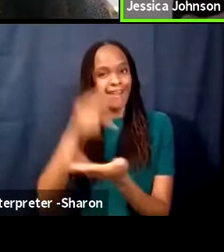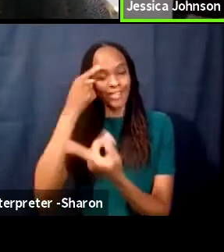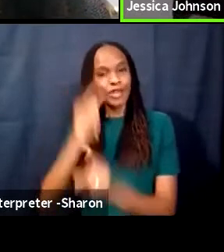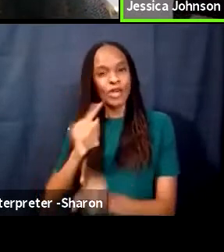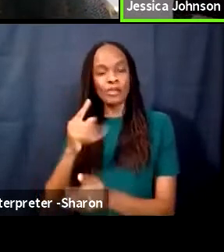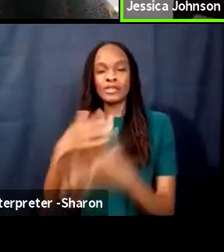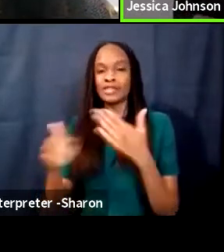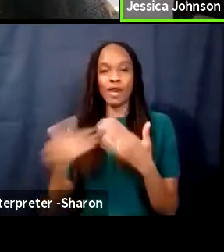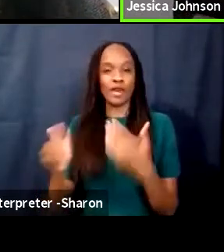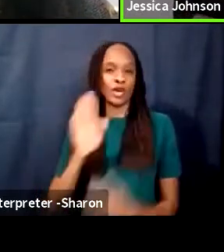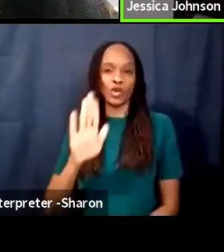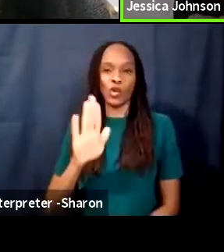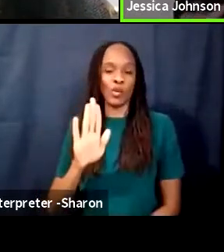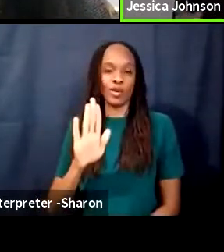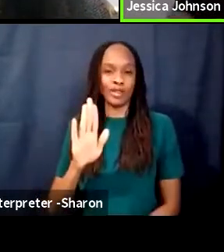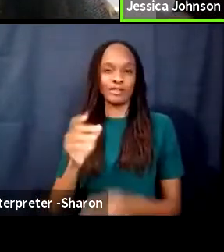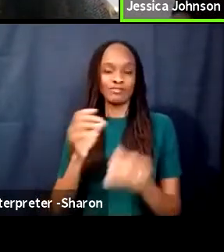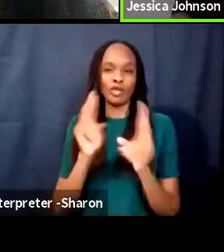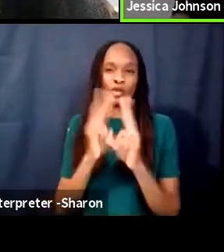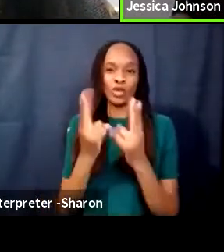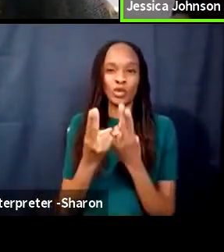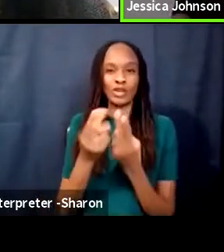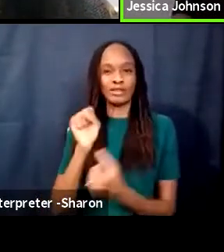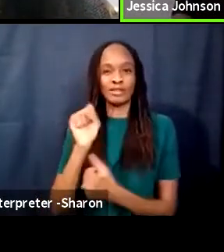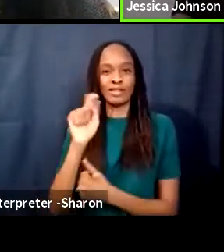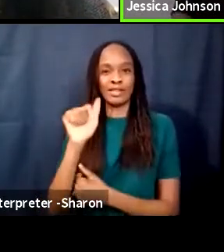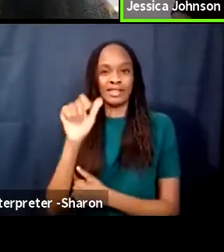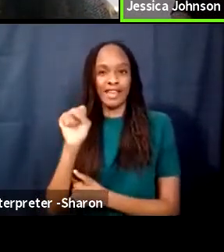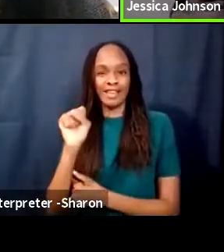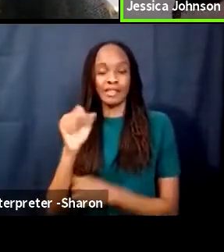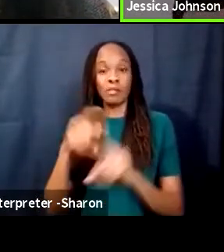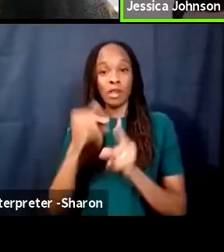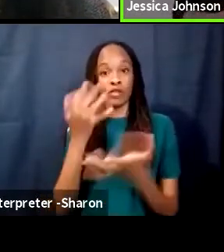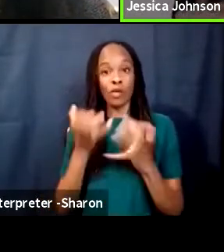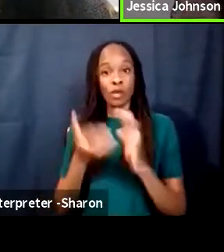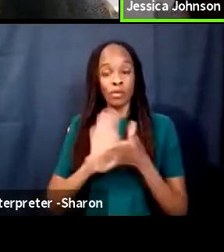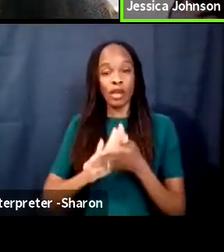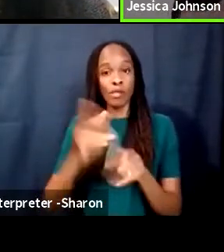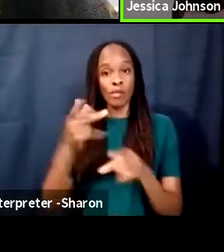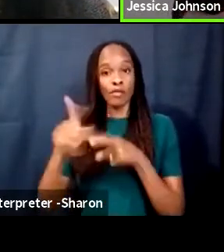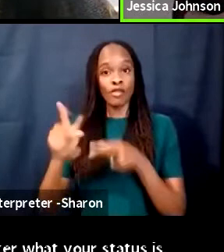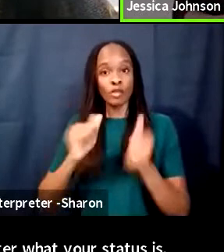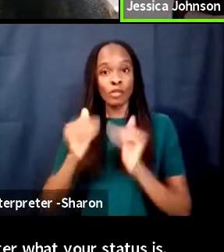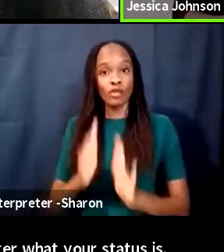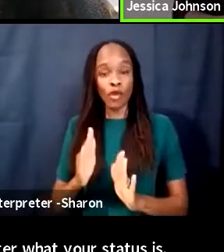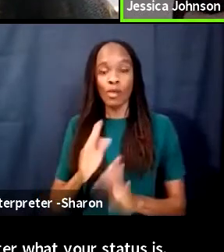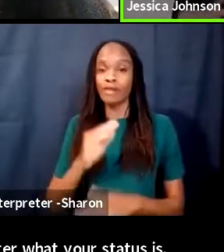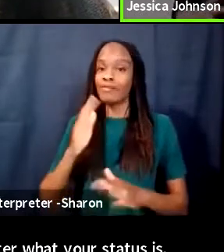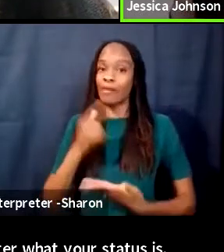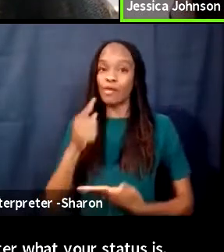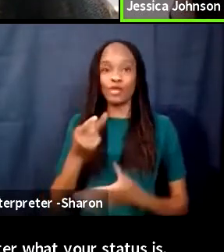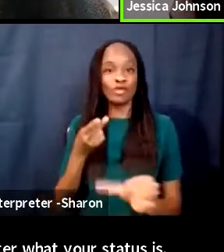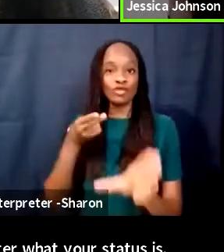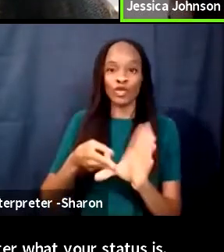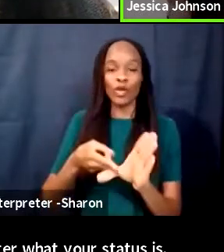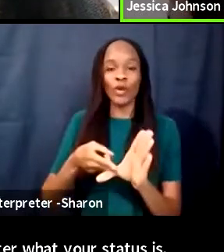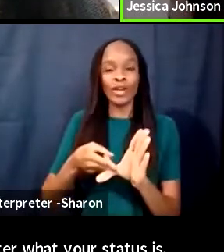individual union status is. But if you want to be a professional performer, we'd be happy to have you join the ranks